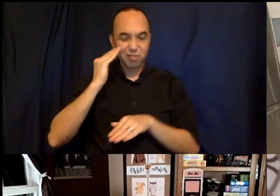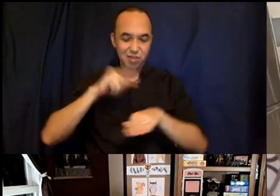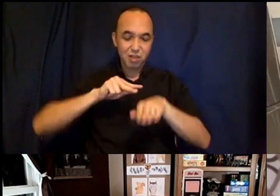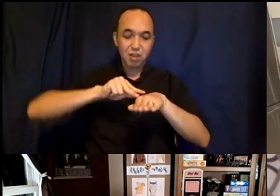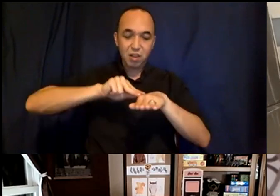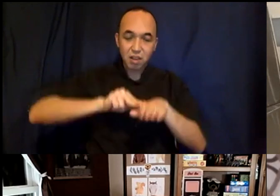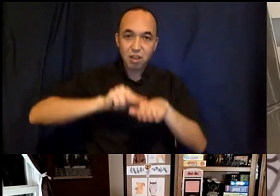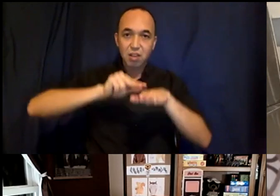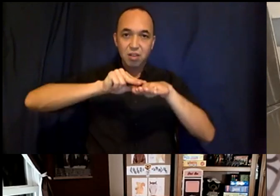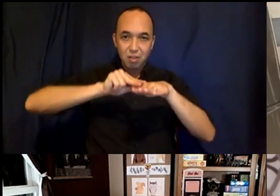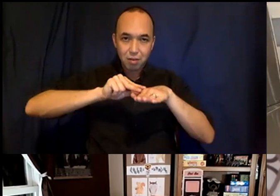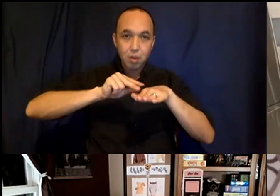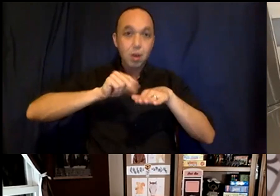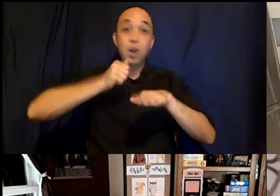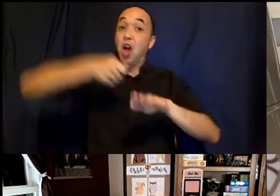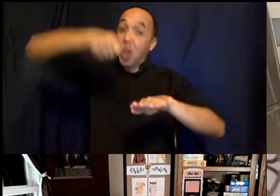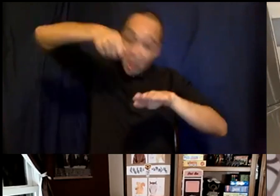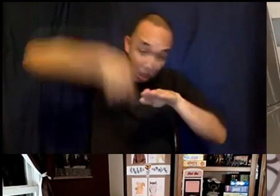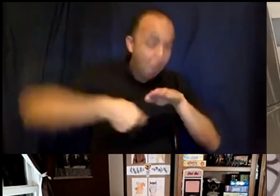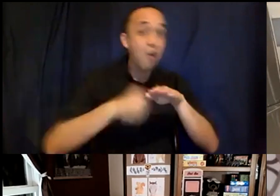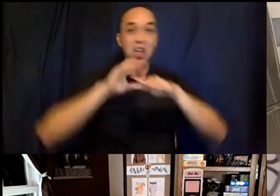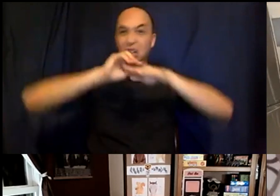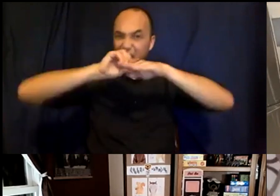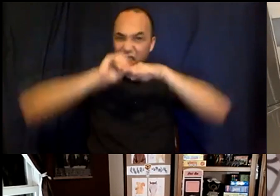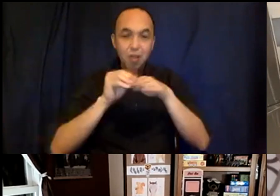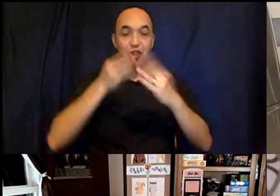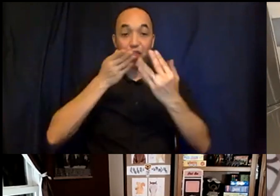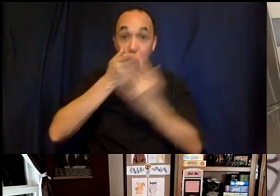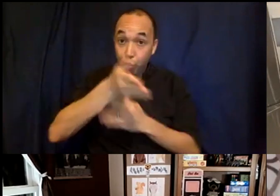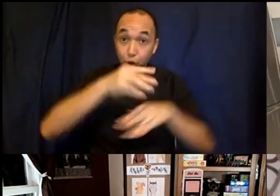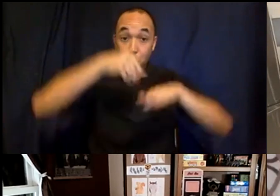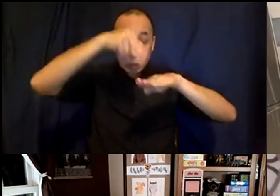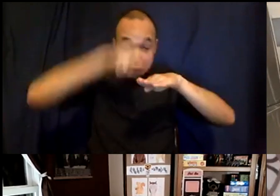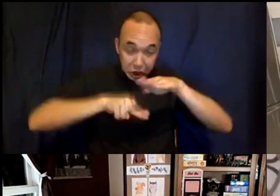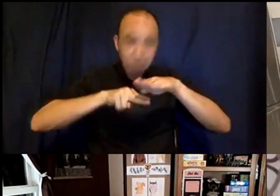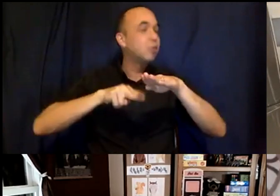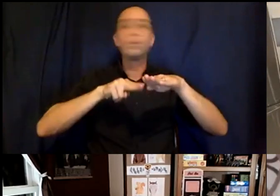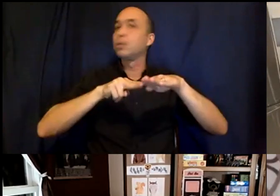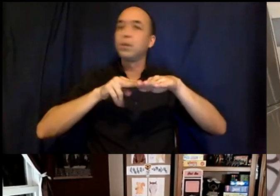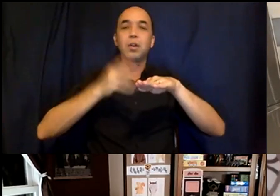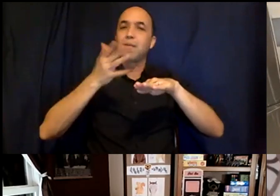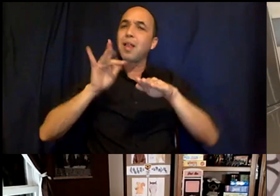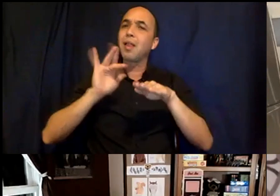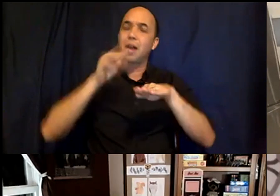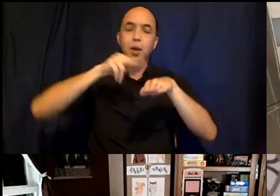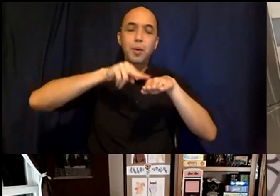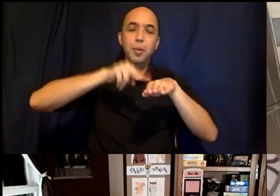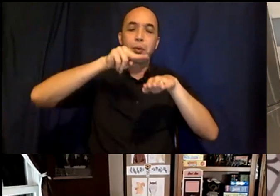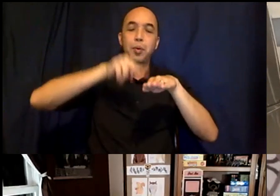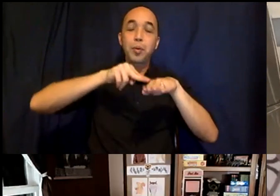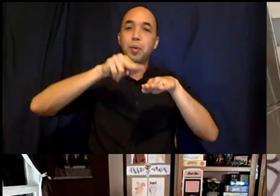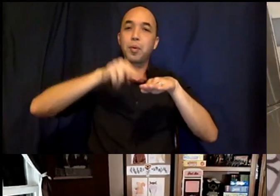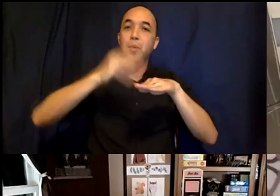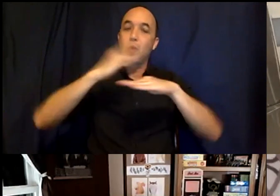edges connect. You don't want to push all the way down to the baking sheet. You want to do it pretty lightly, but just make sure the 2 layers